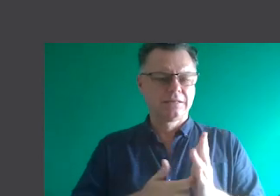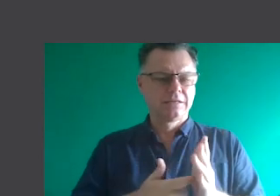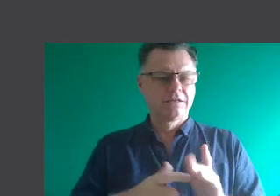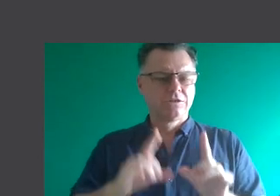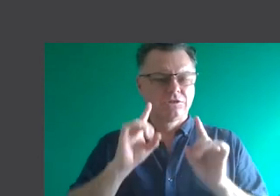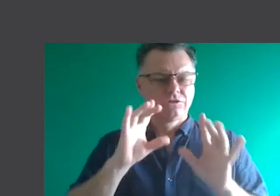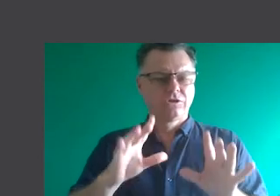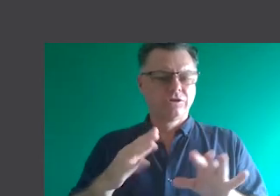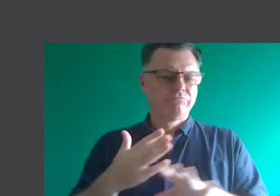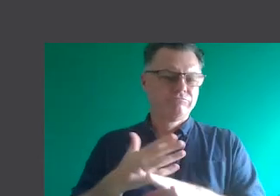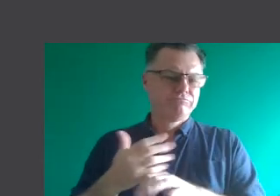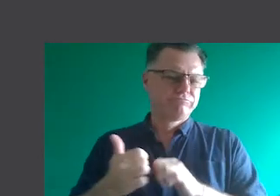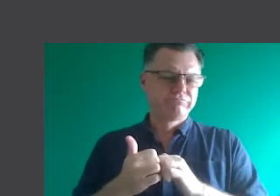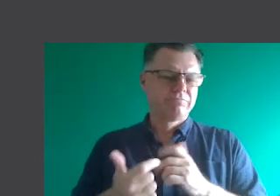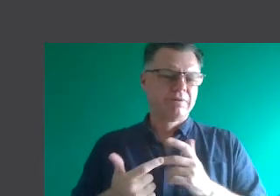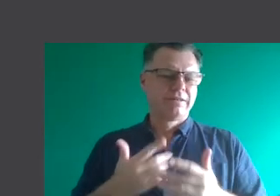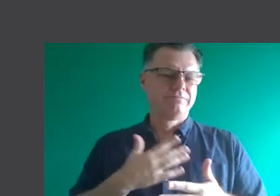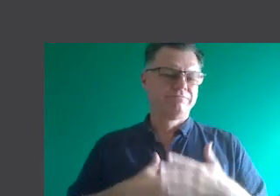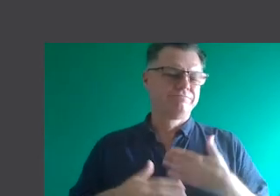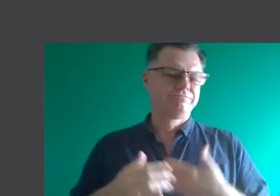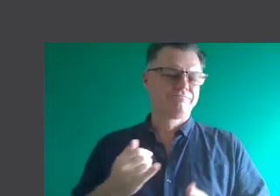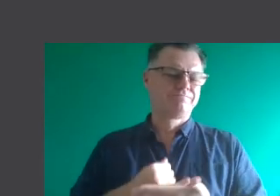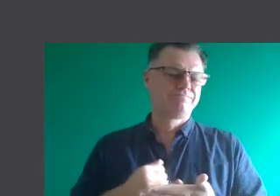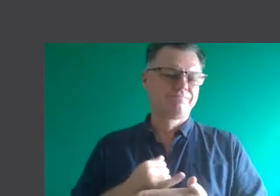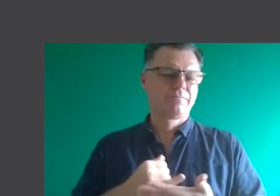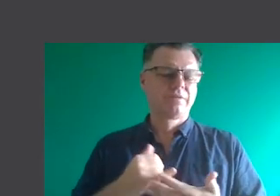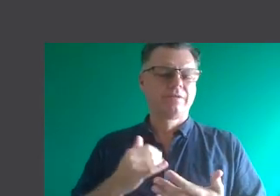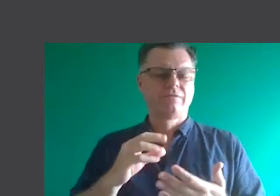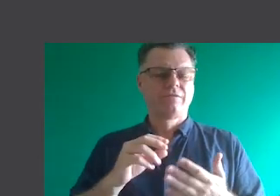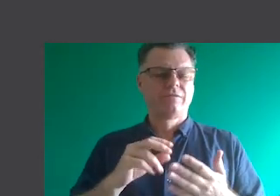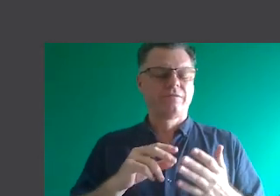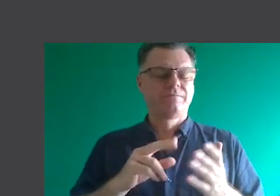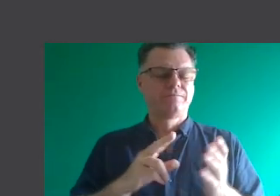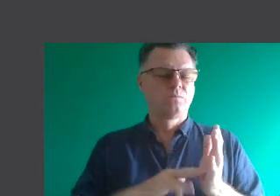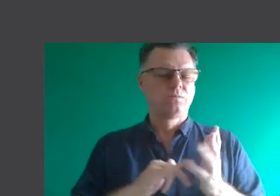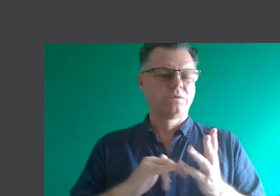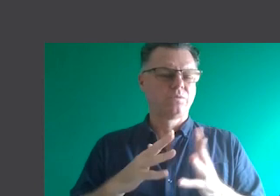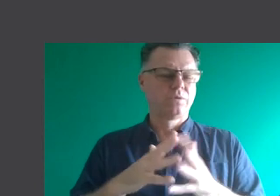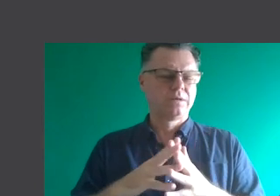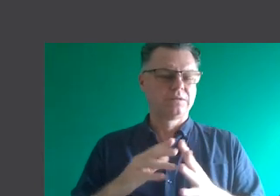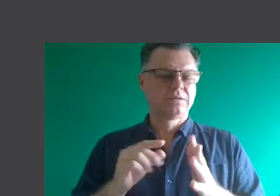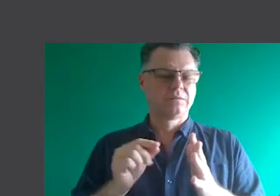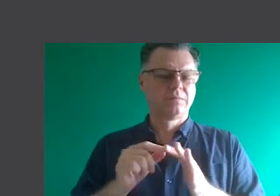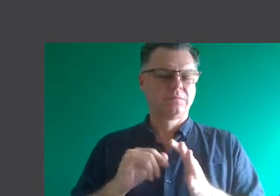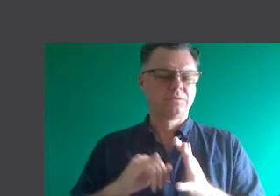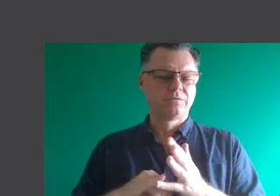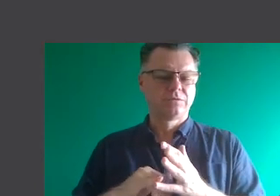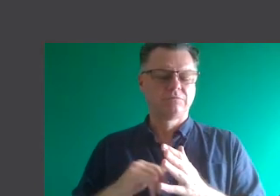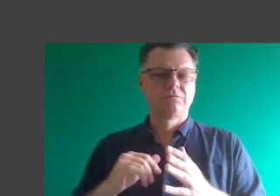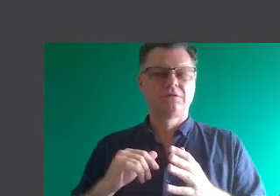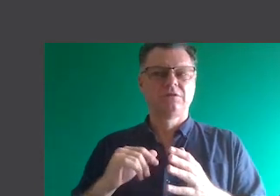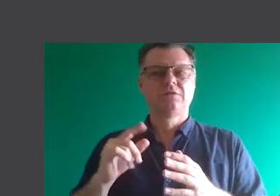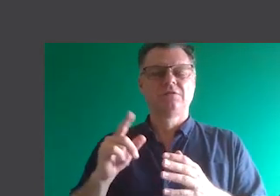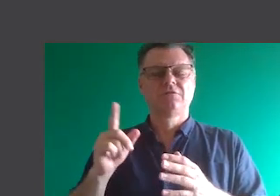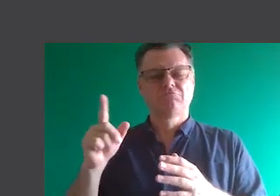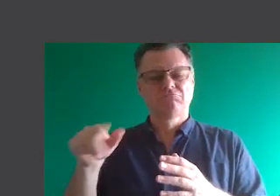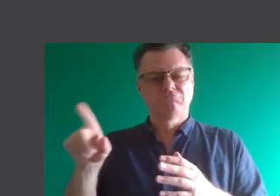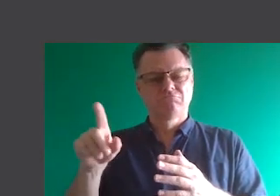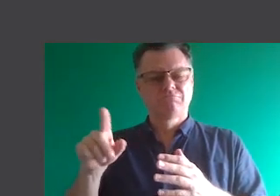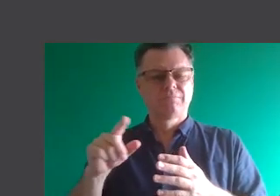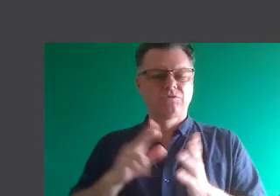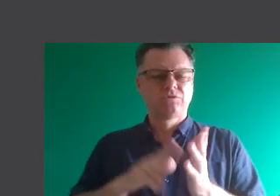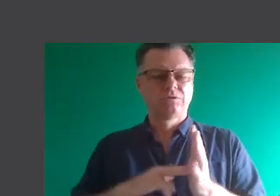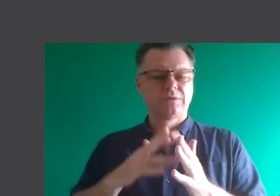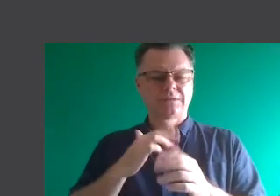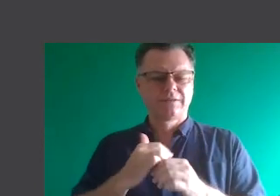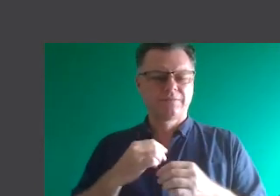Hector, which has revealed collusion and other behaviours between public sector servants, public servants